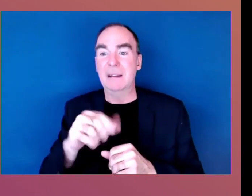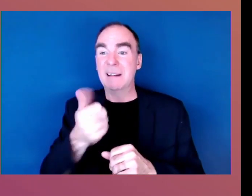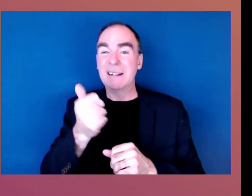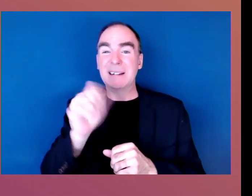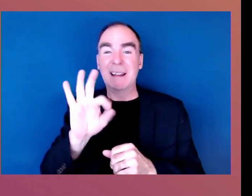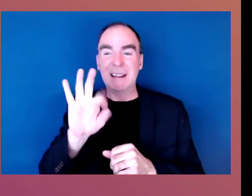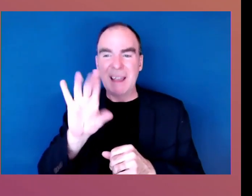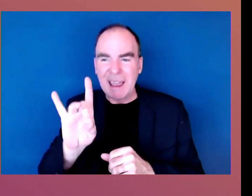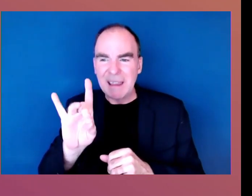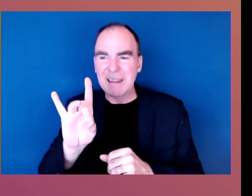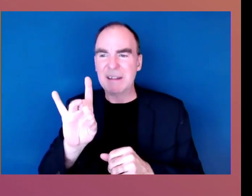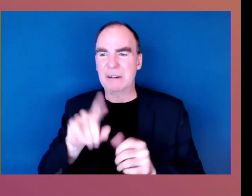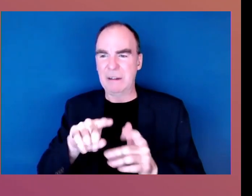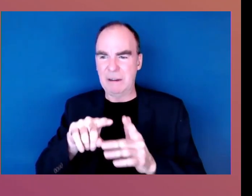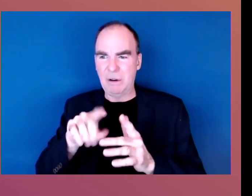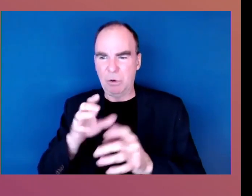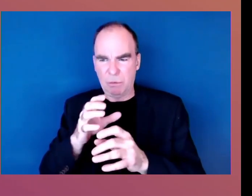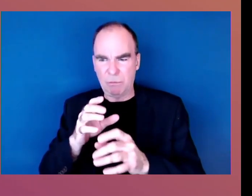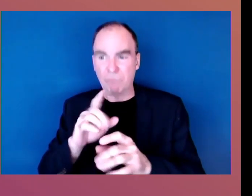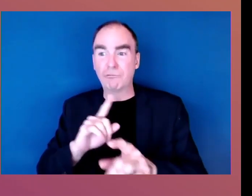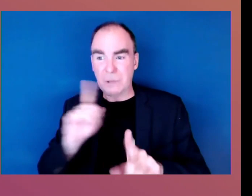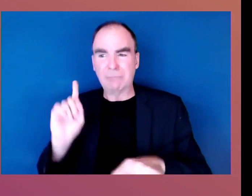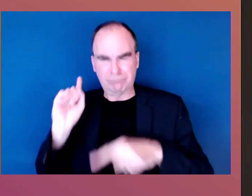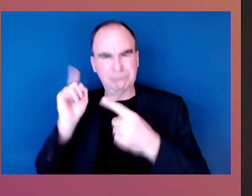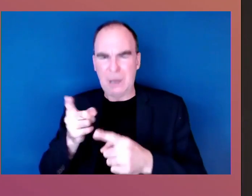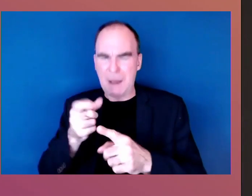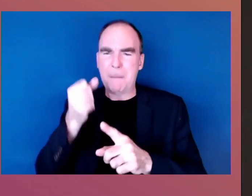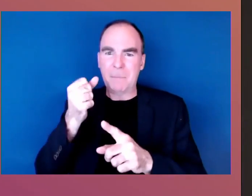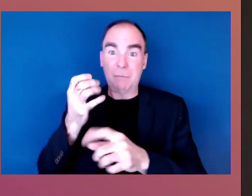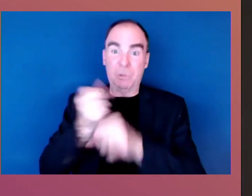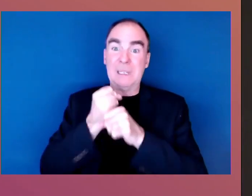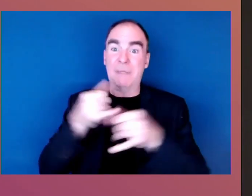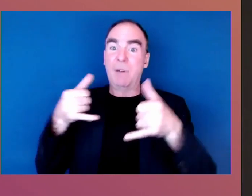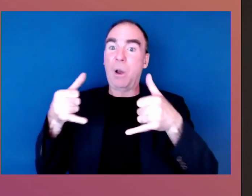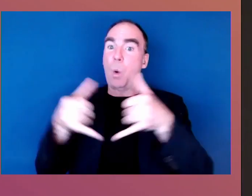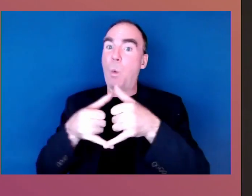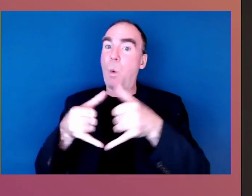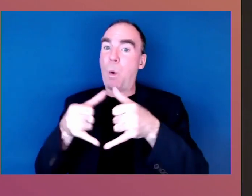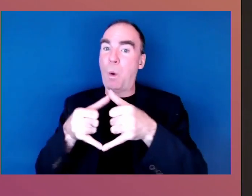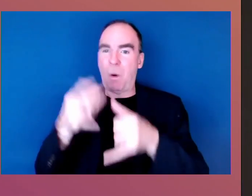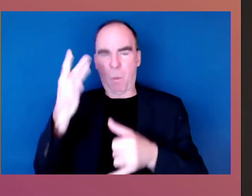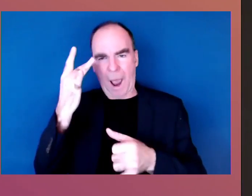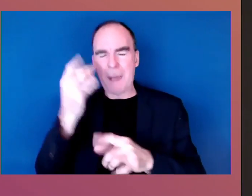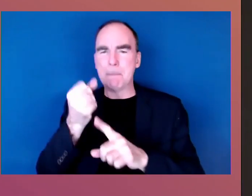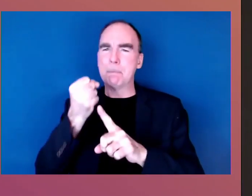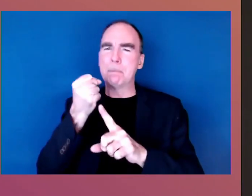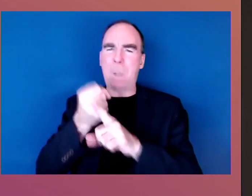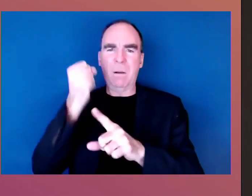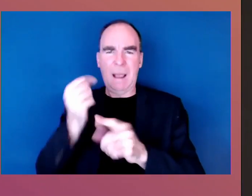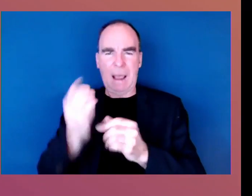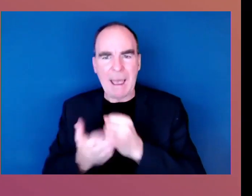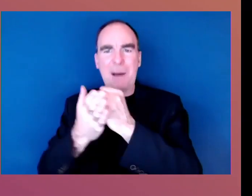in 2013. When the Homepage Reader became available, we received many comments from